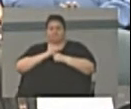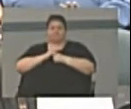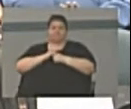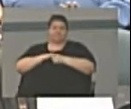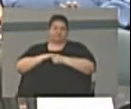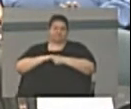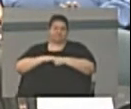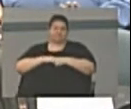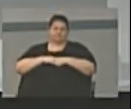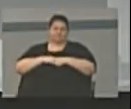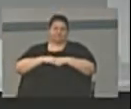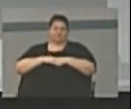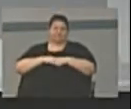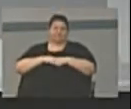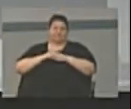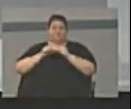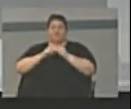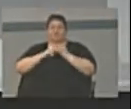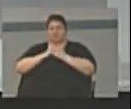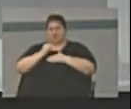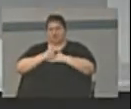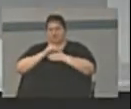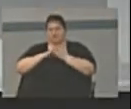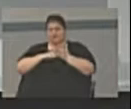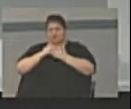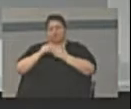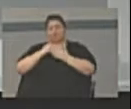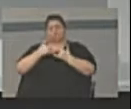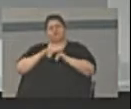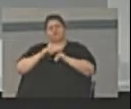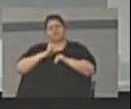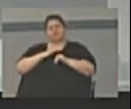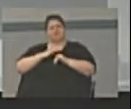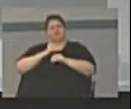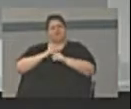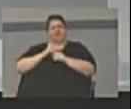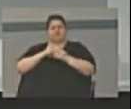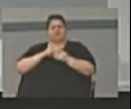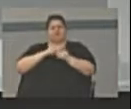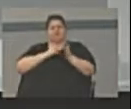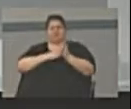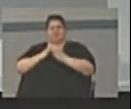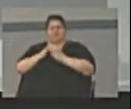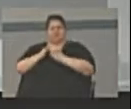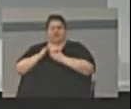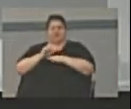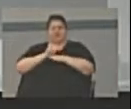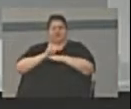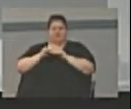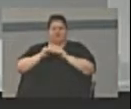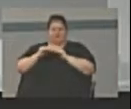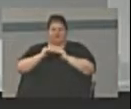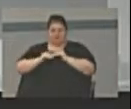So our project schedule, as I mentioned, we're still officially in the pre-planning stages. In November, the planning board